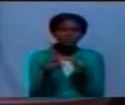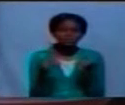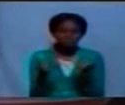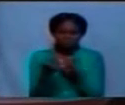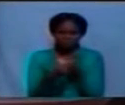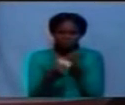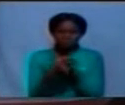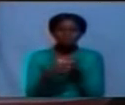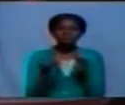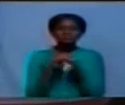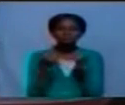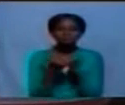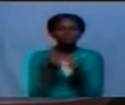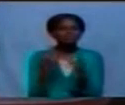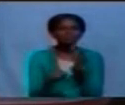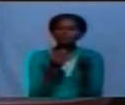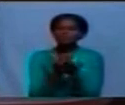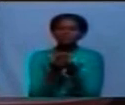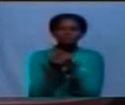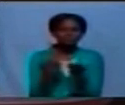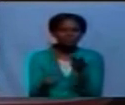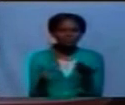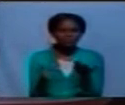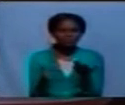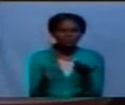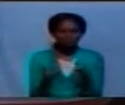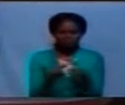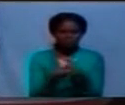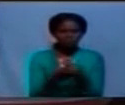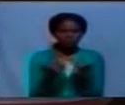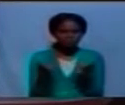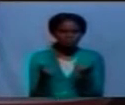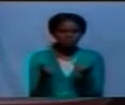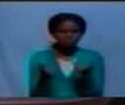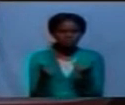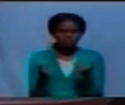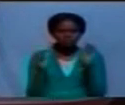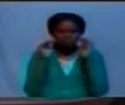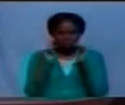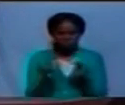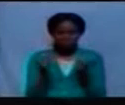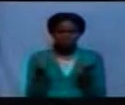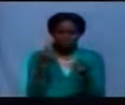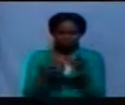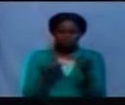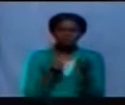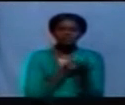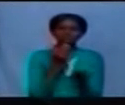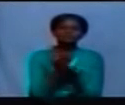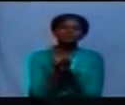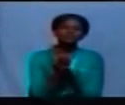Bankers Association, you would propose that statutory reserve ratios are reduced? No, in fact, what we will propose is this.